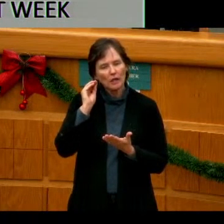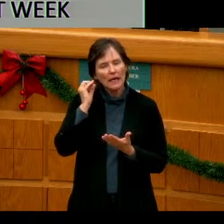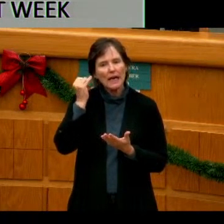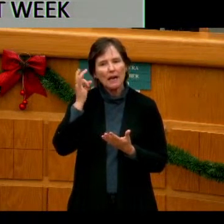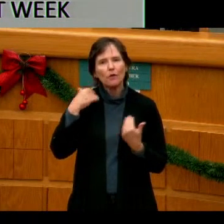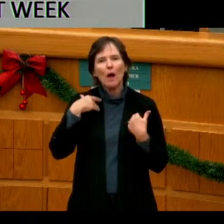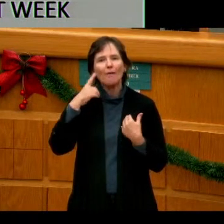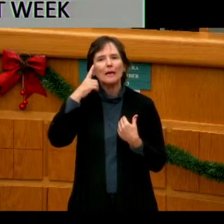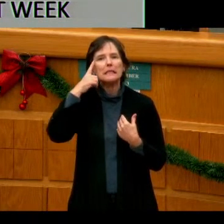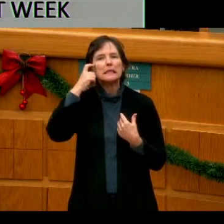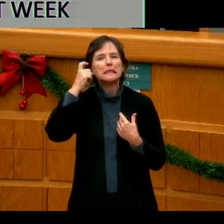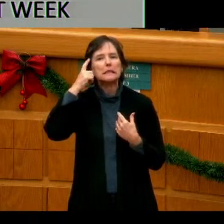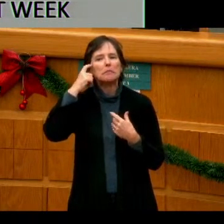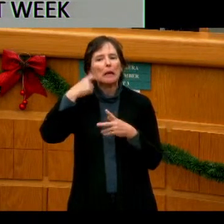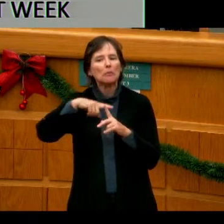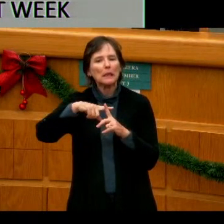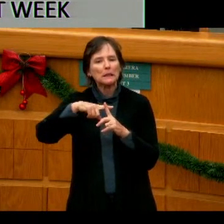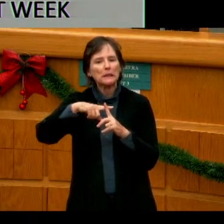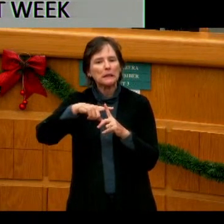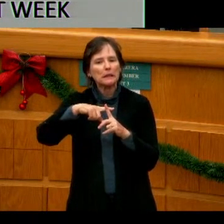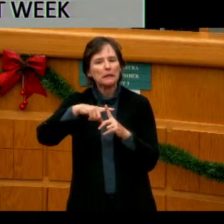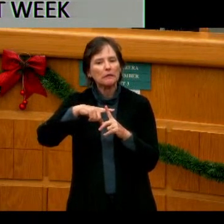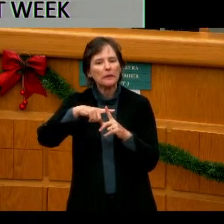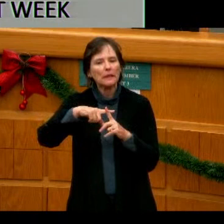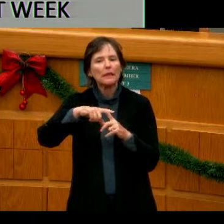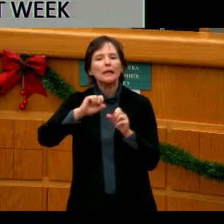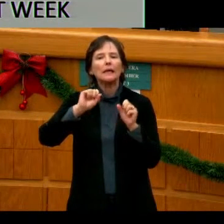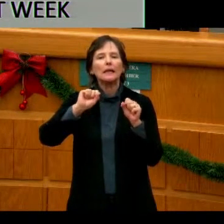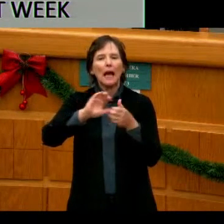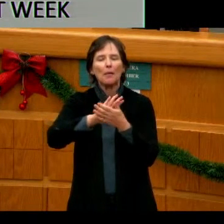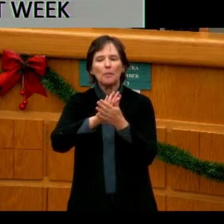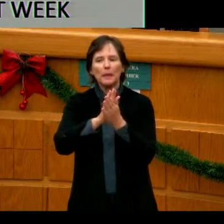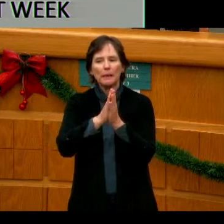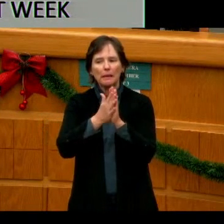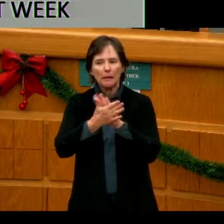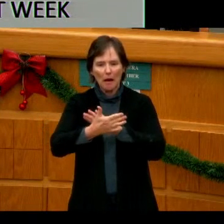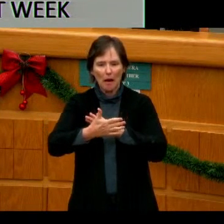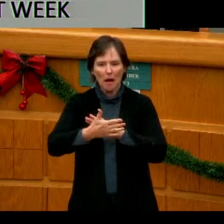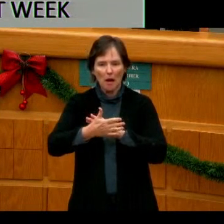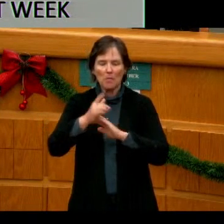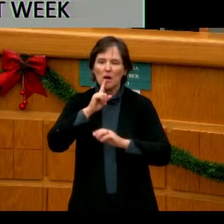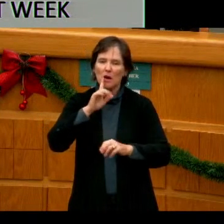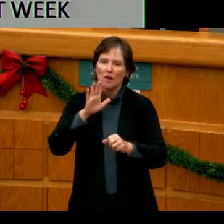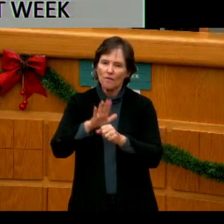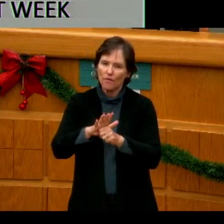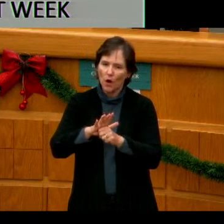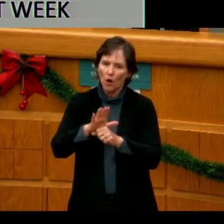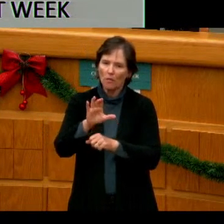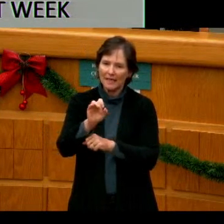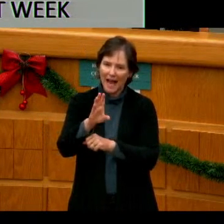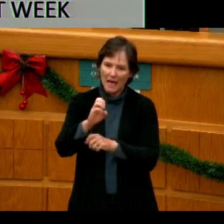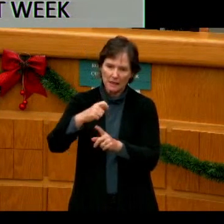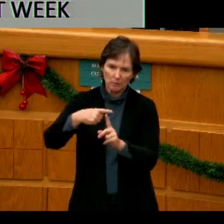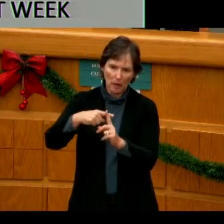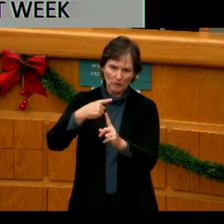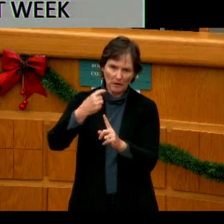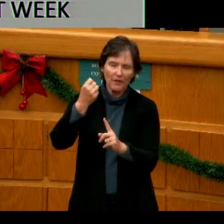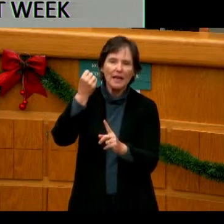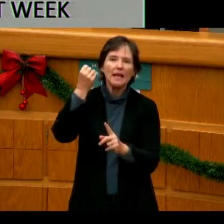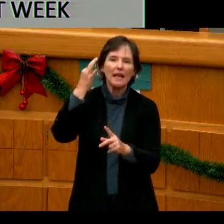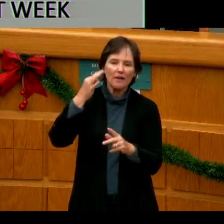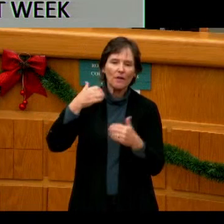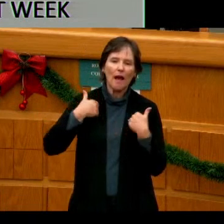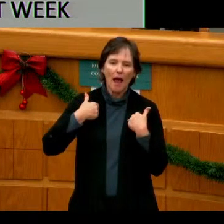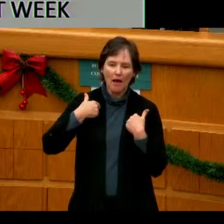is that a suspected or probable positive could become a confirmed case if they get a PCR test after